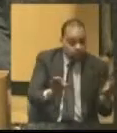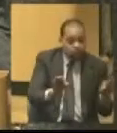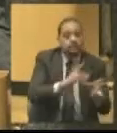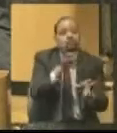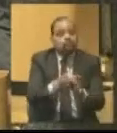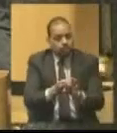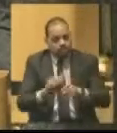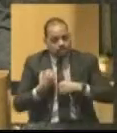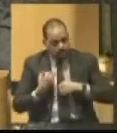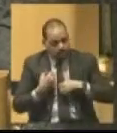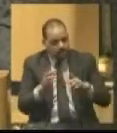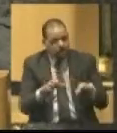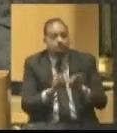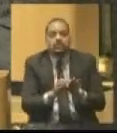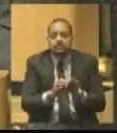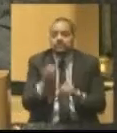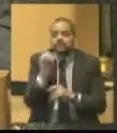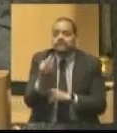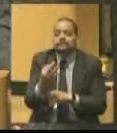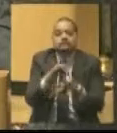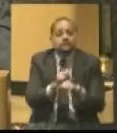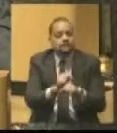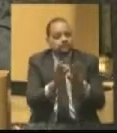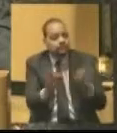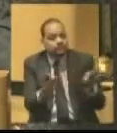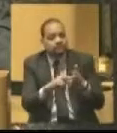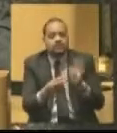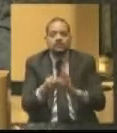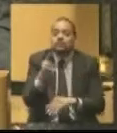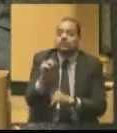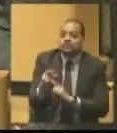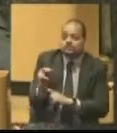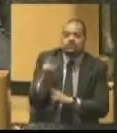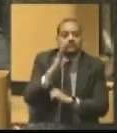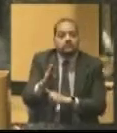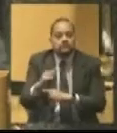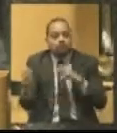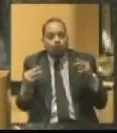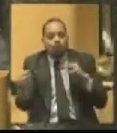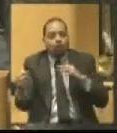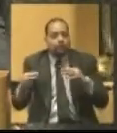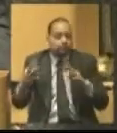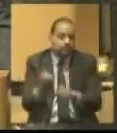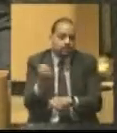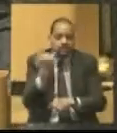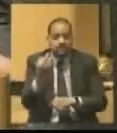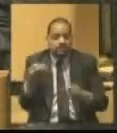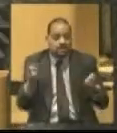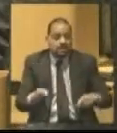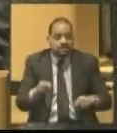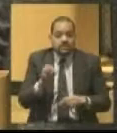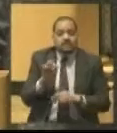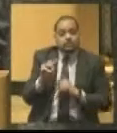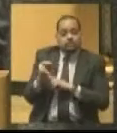freed, the Union had to win the war. If the Confederacy succeeded in establishing its independence, slavery would go on forever.